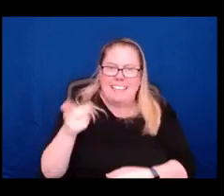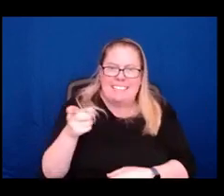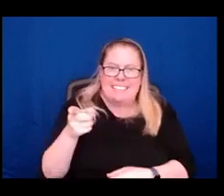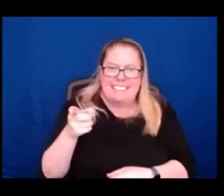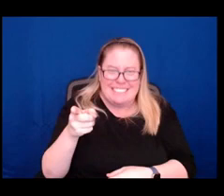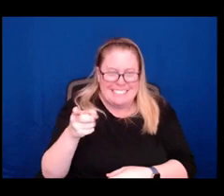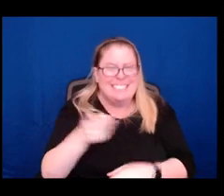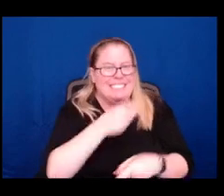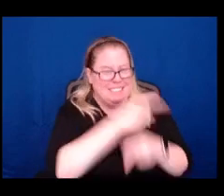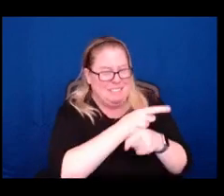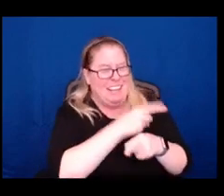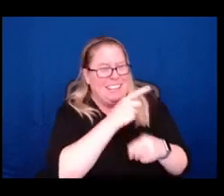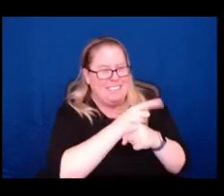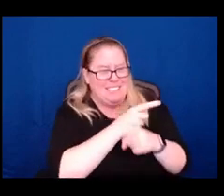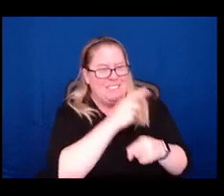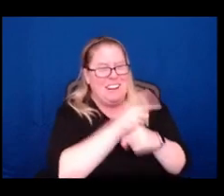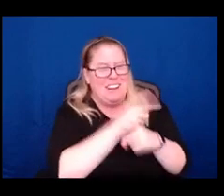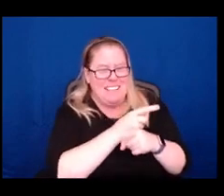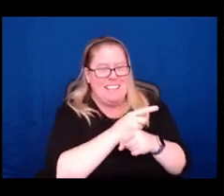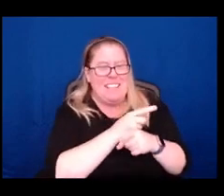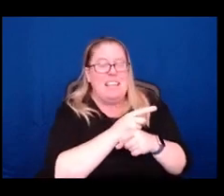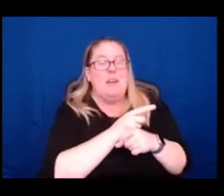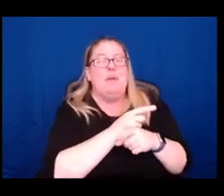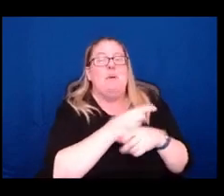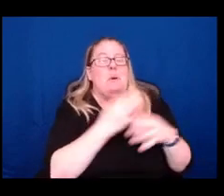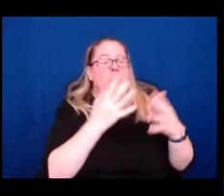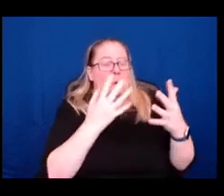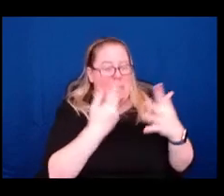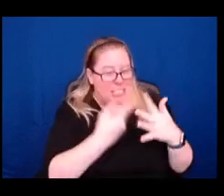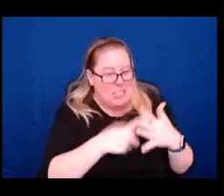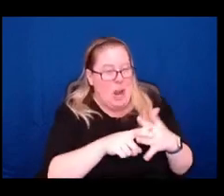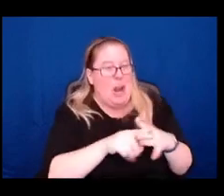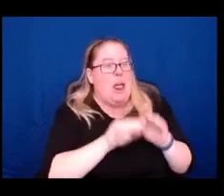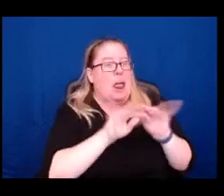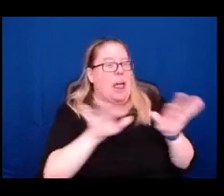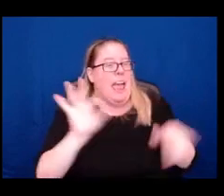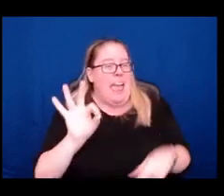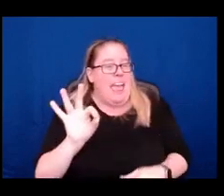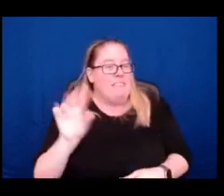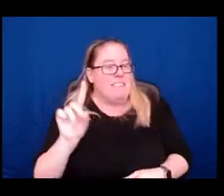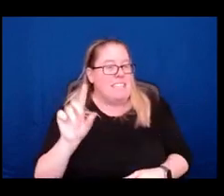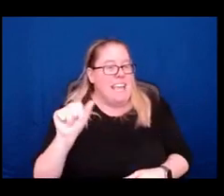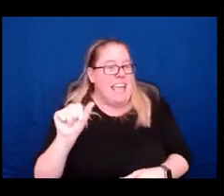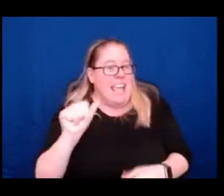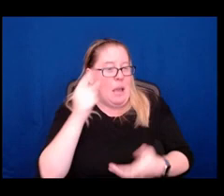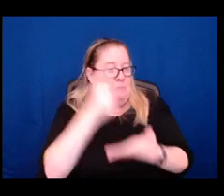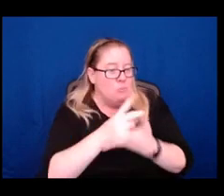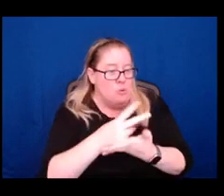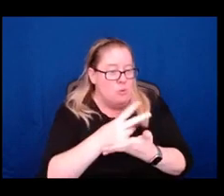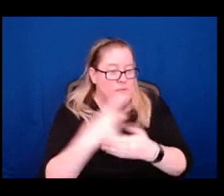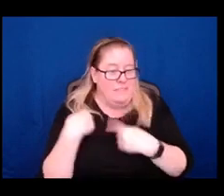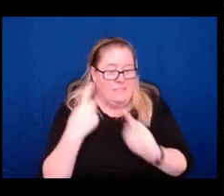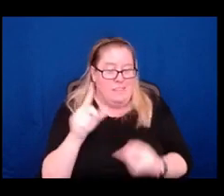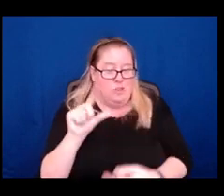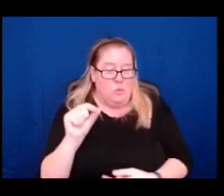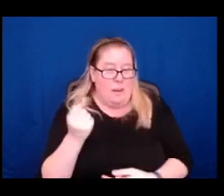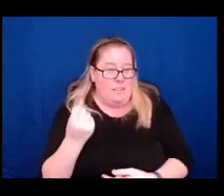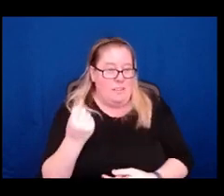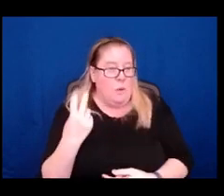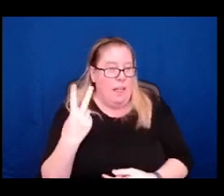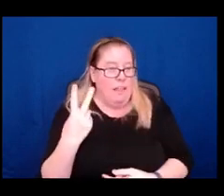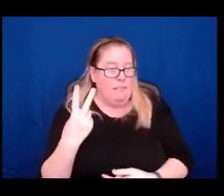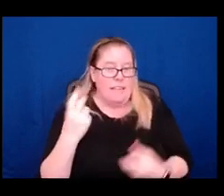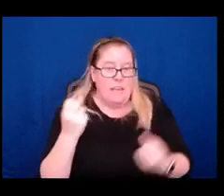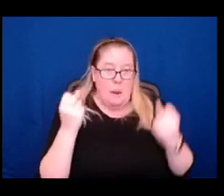Dr. Hawkins? Correct. It's we're getting there. It's been FDA approved since 2012, and now we